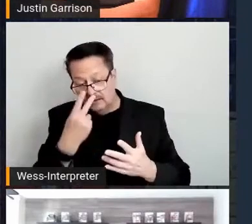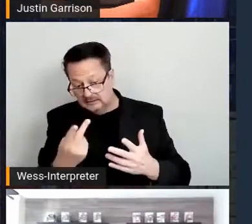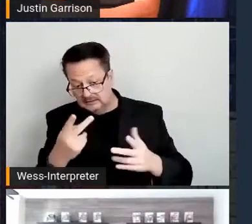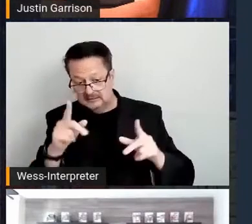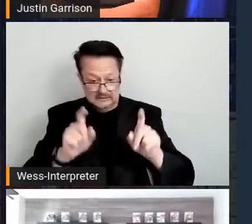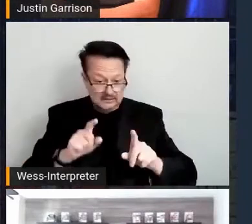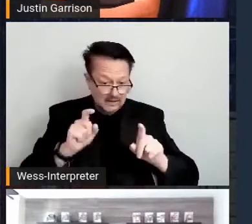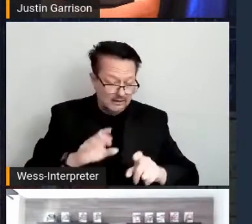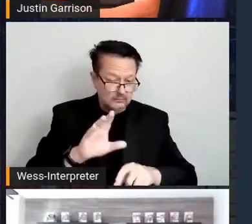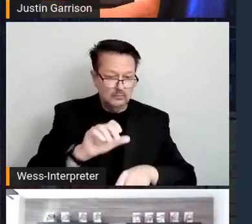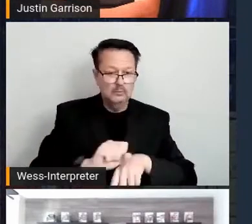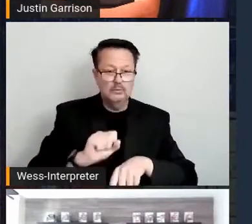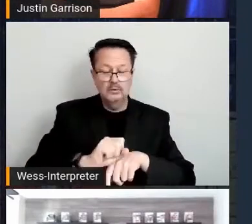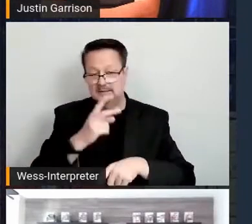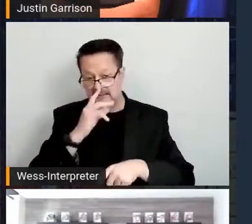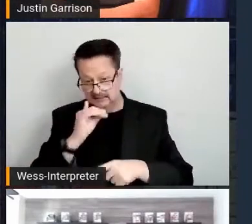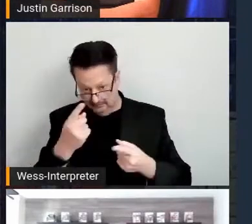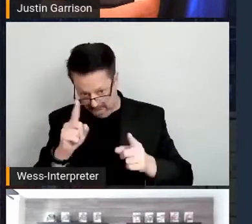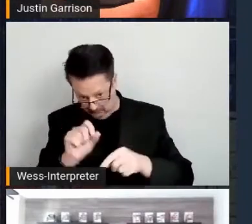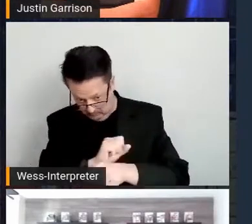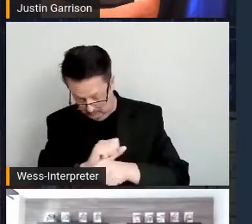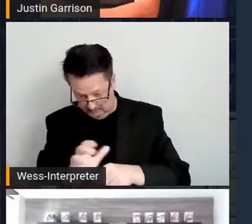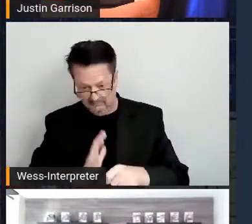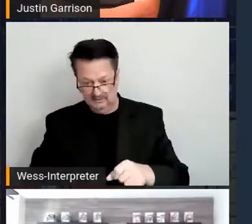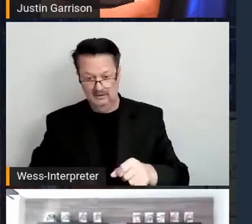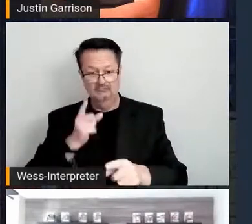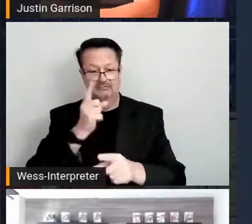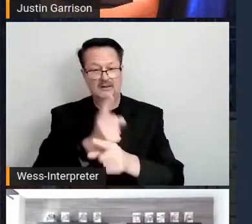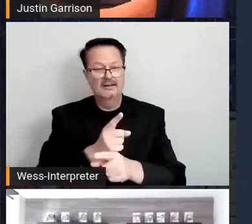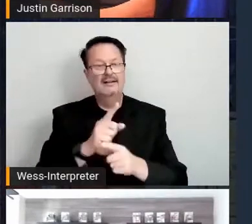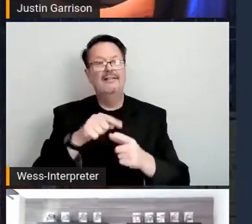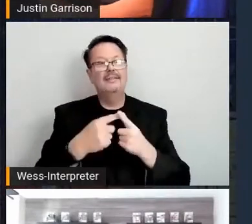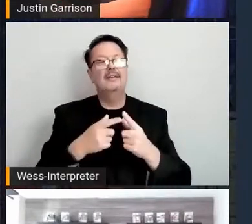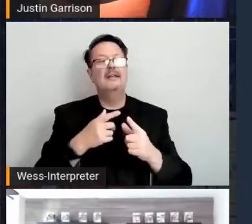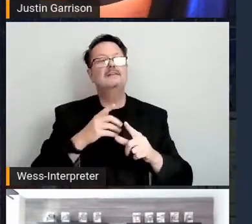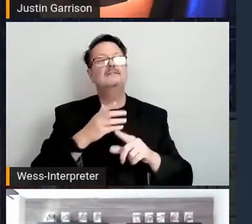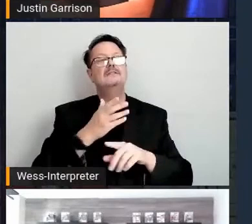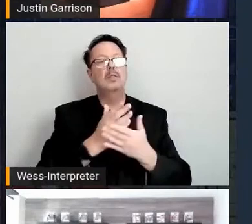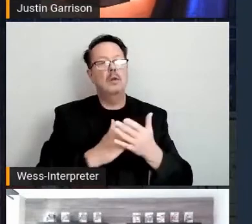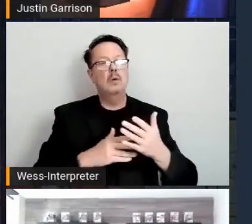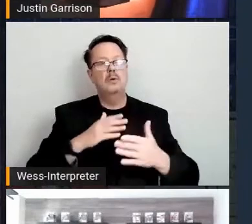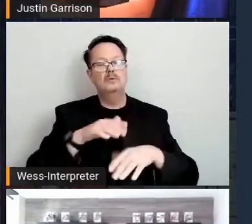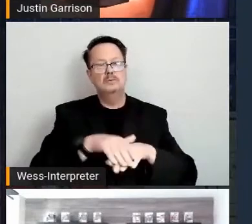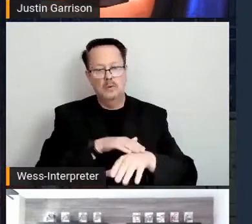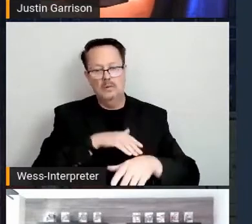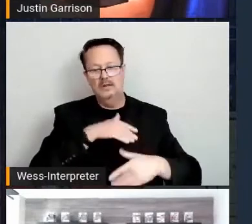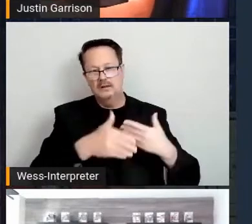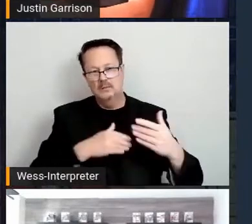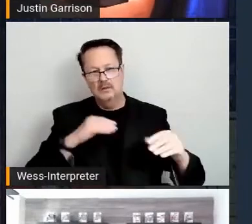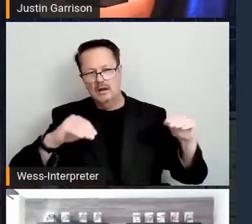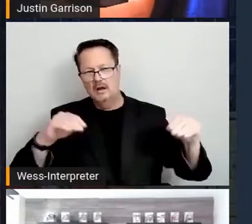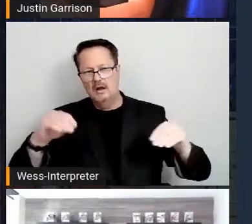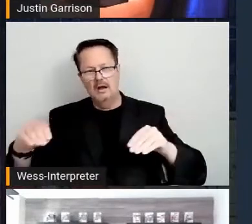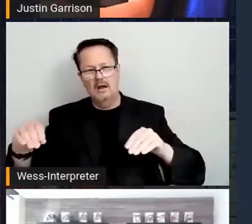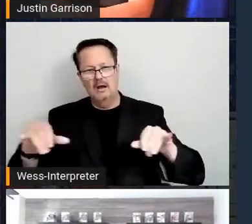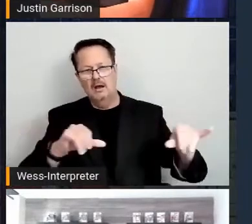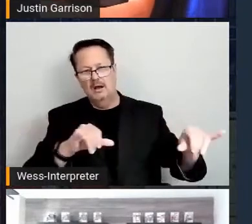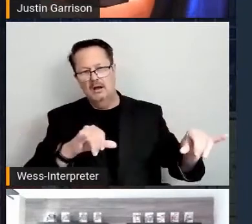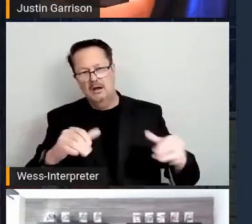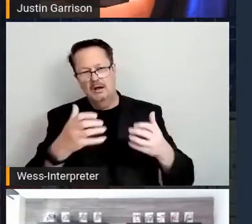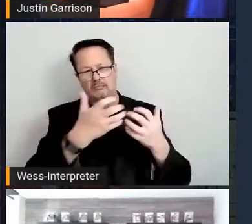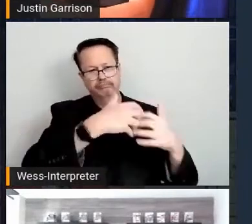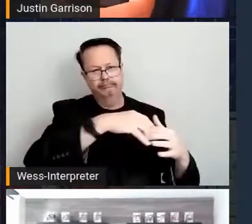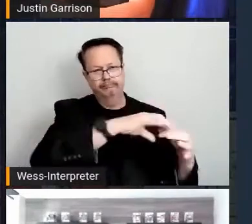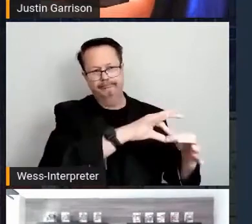way that they should. And then basically over time, they will all become in sync and running the latest version. Now, there are ways to